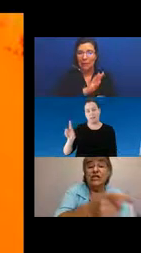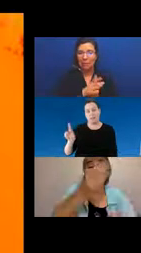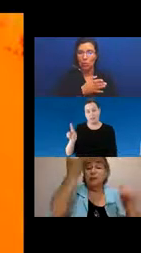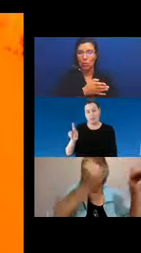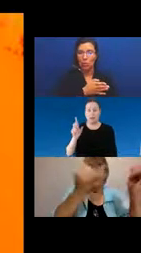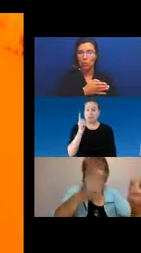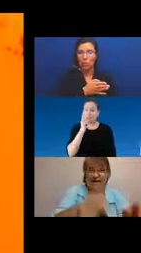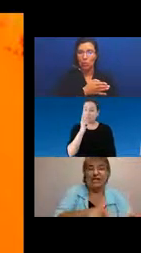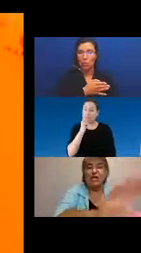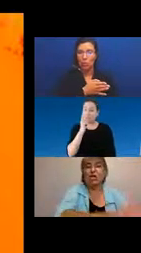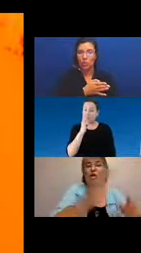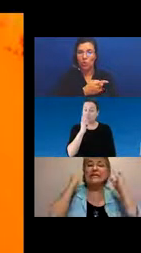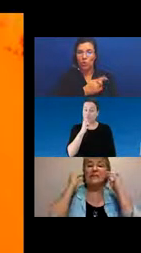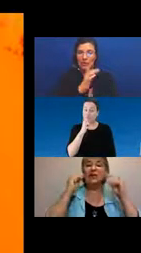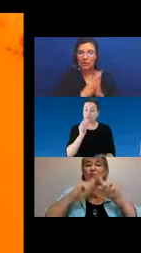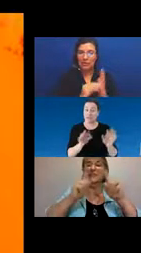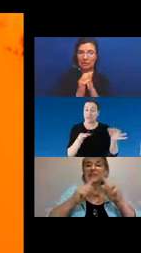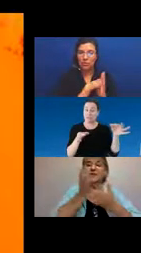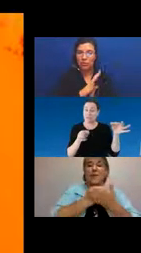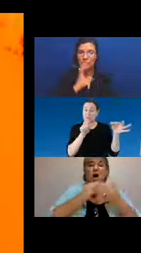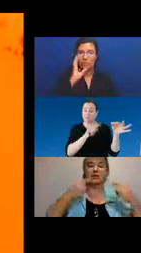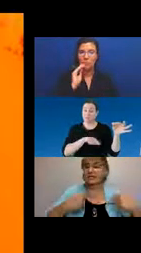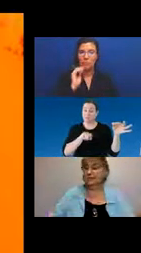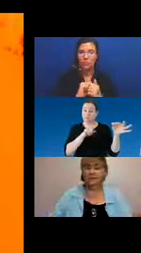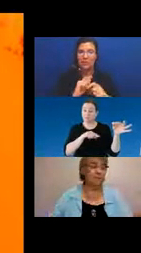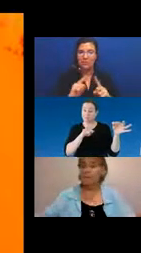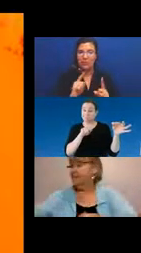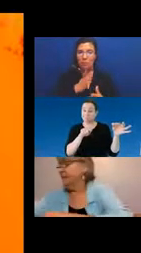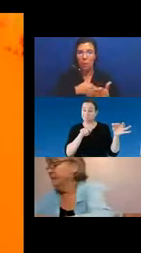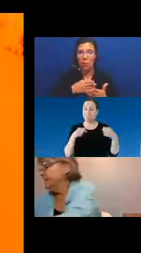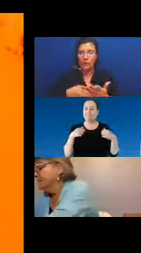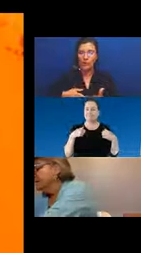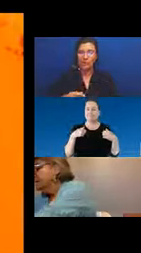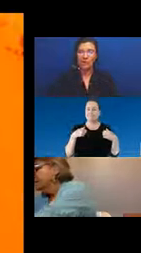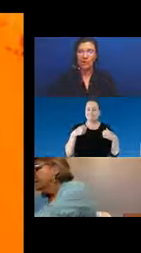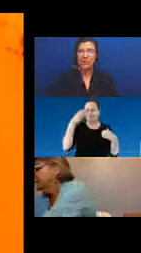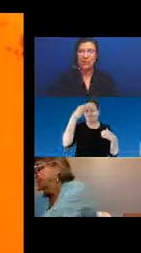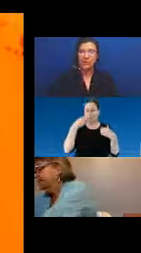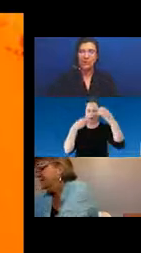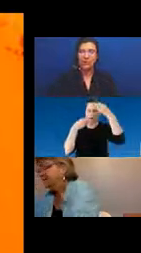she painted her experience with different parts.